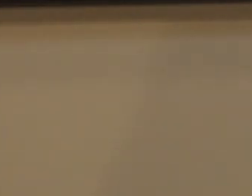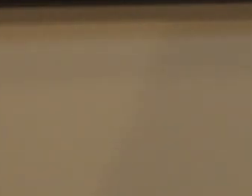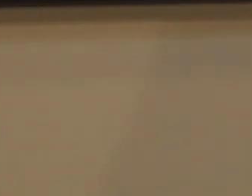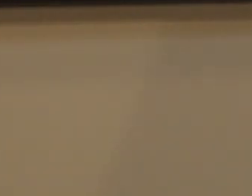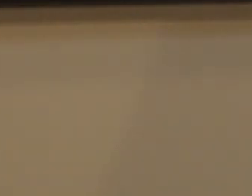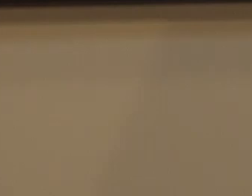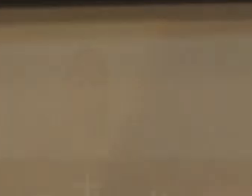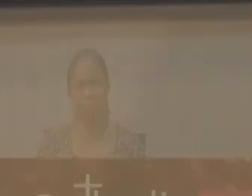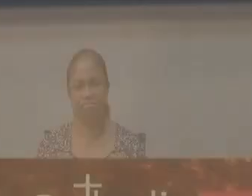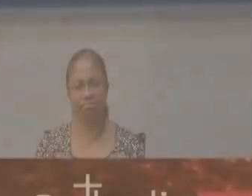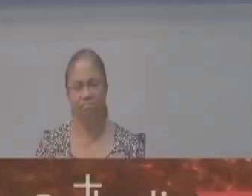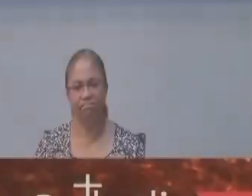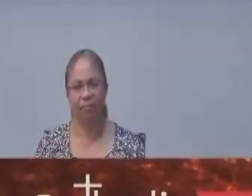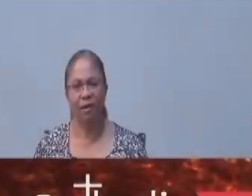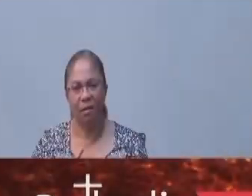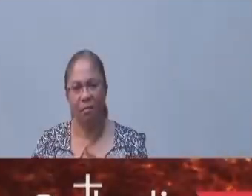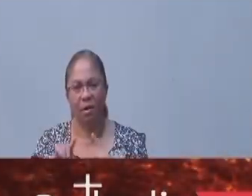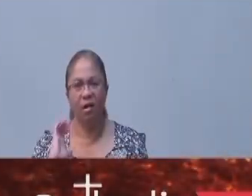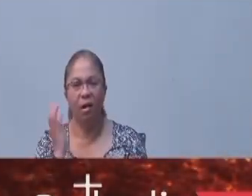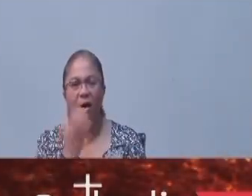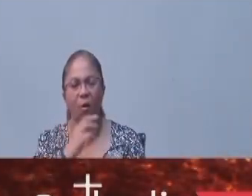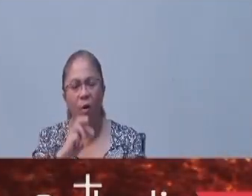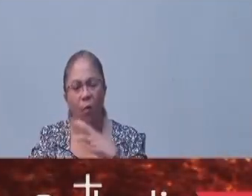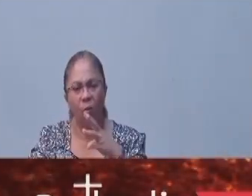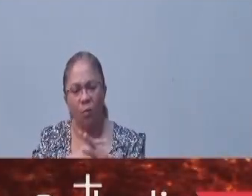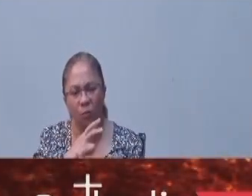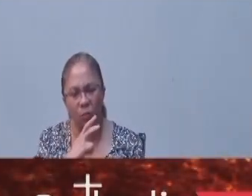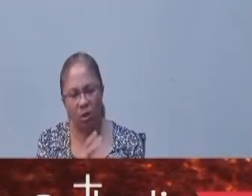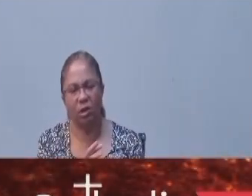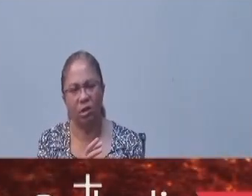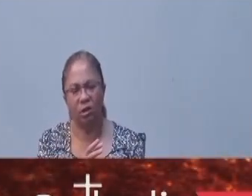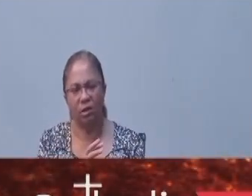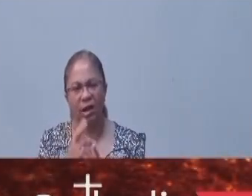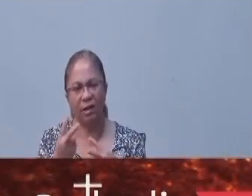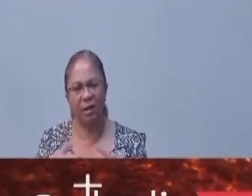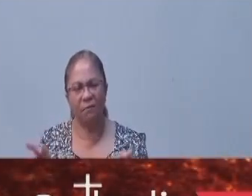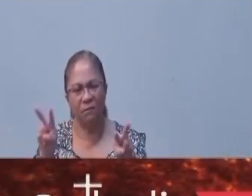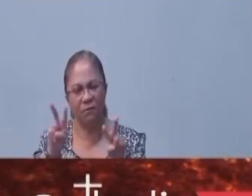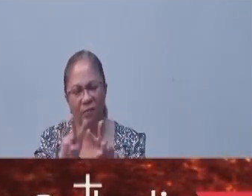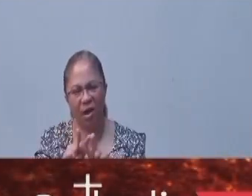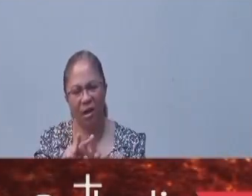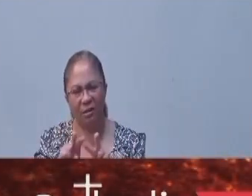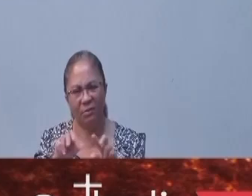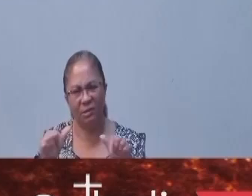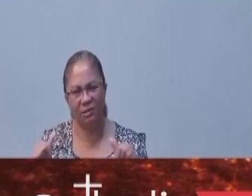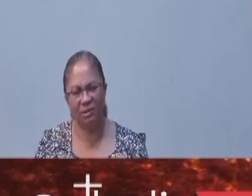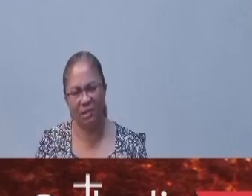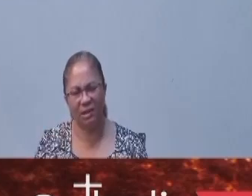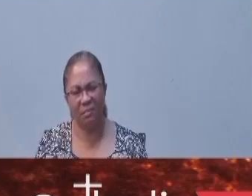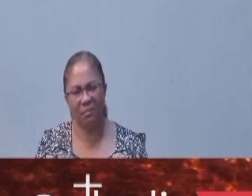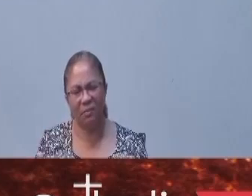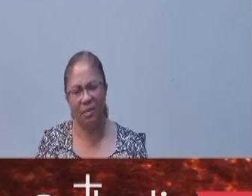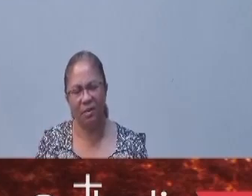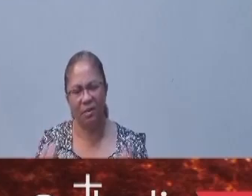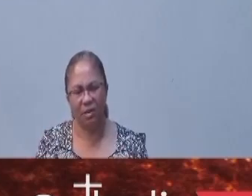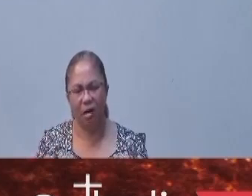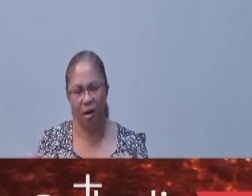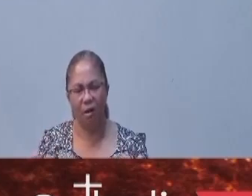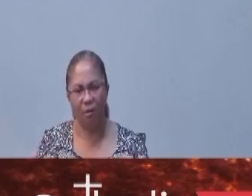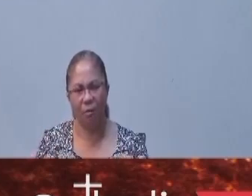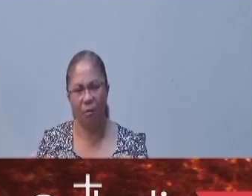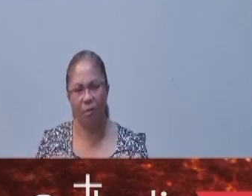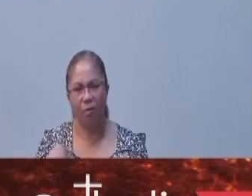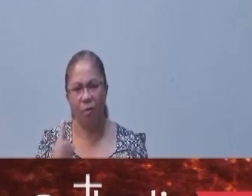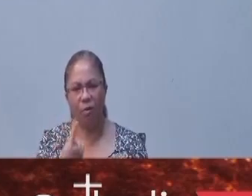Catholics. But our world and our Western value system has come to this point where we will